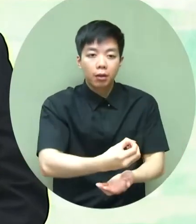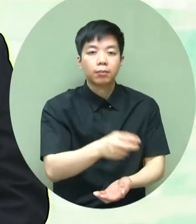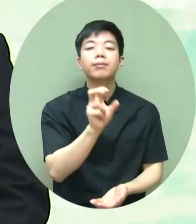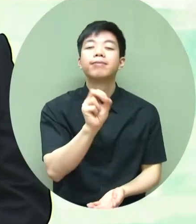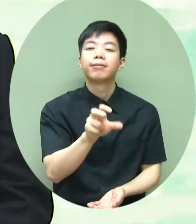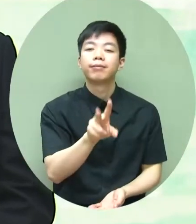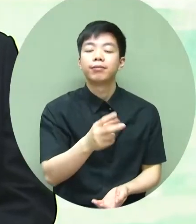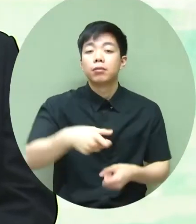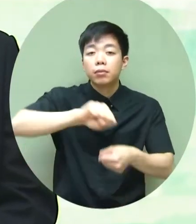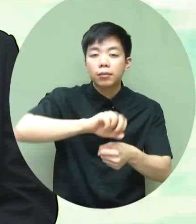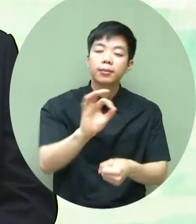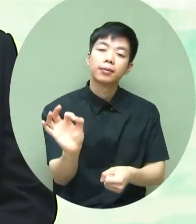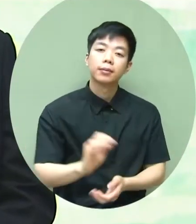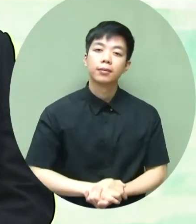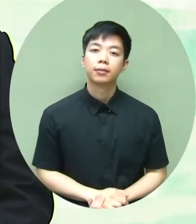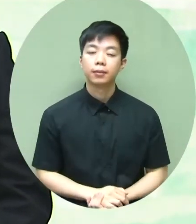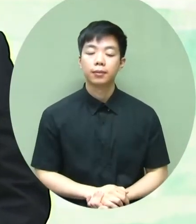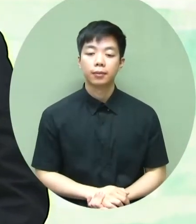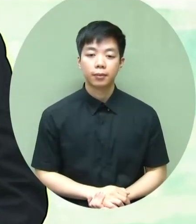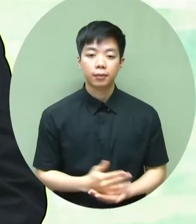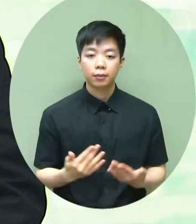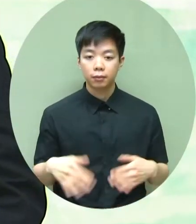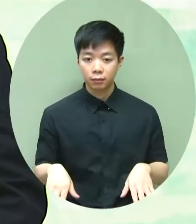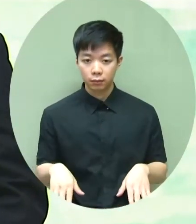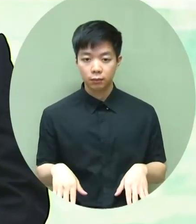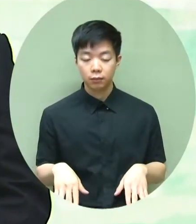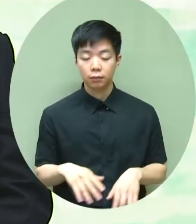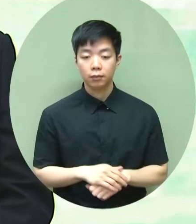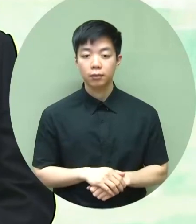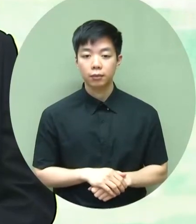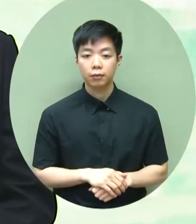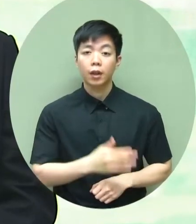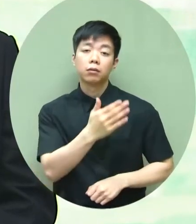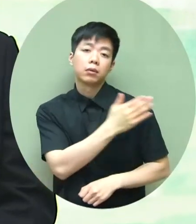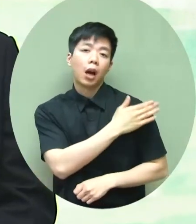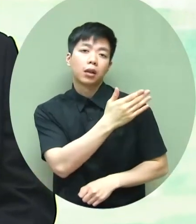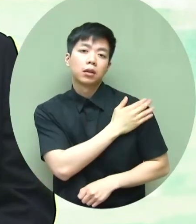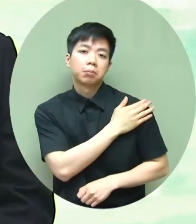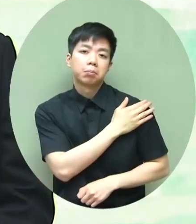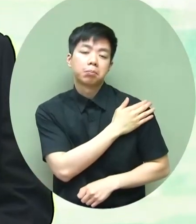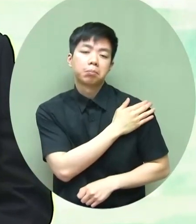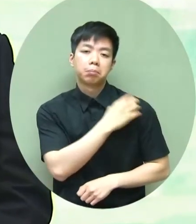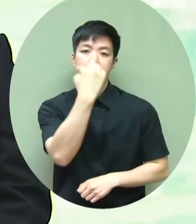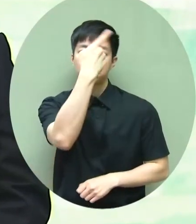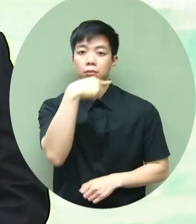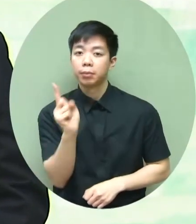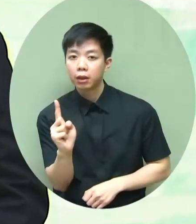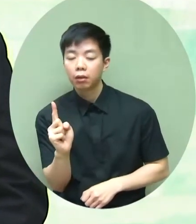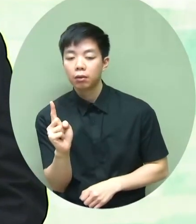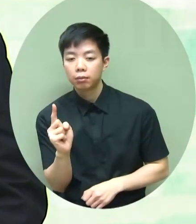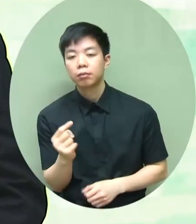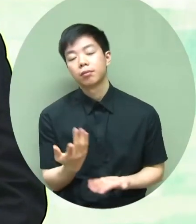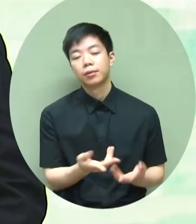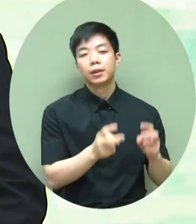financial provision has been passed by LATCO. So the government's commitment is not going to change. As regards the